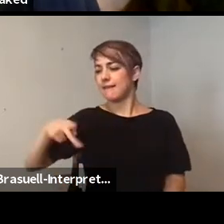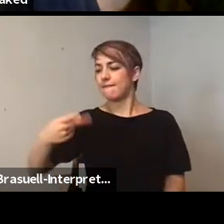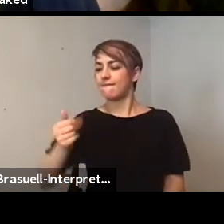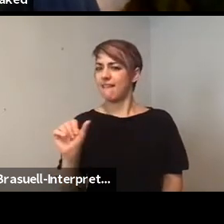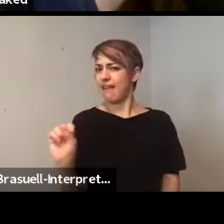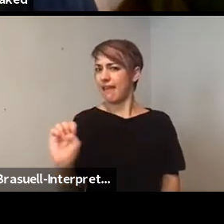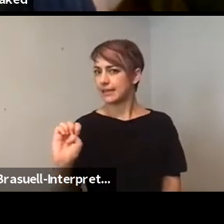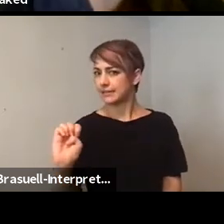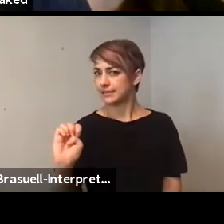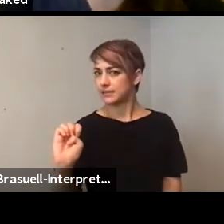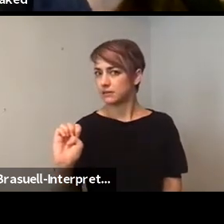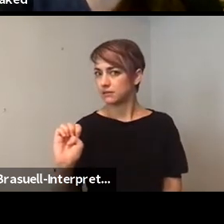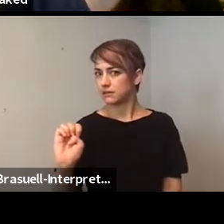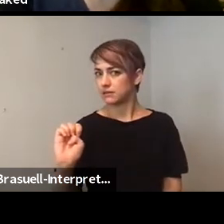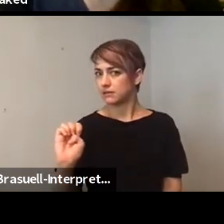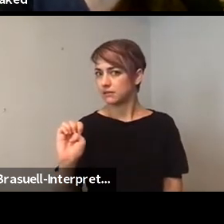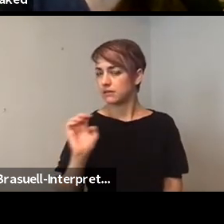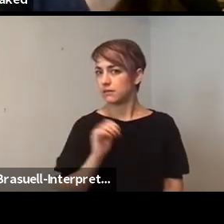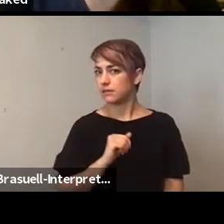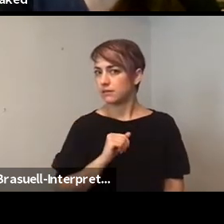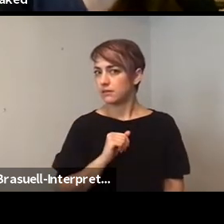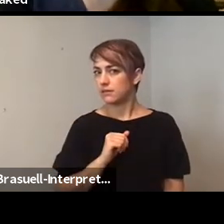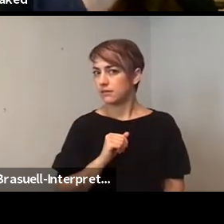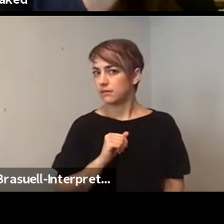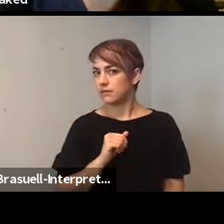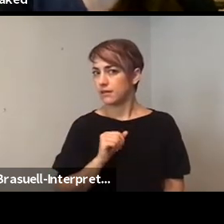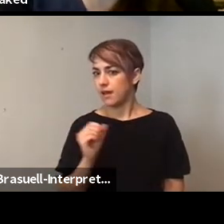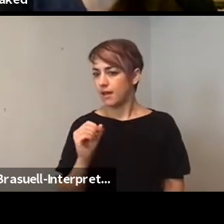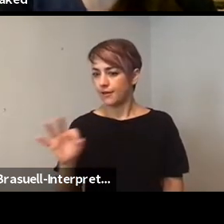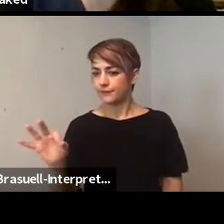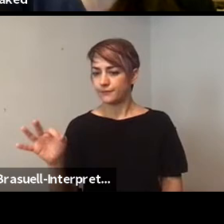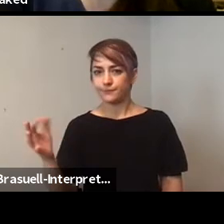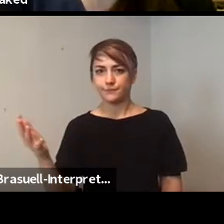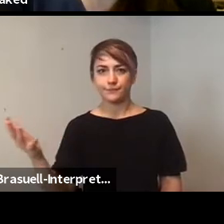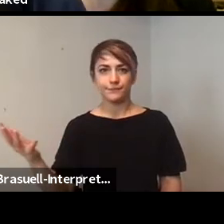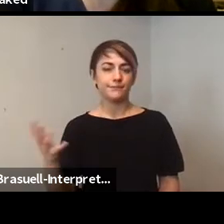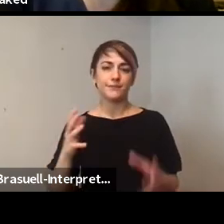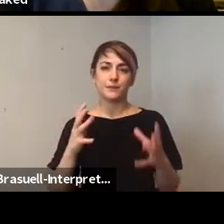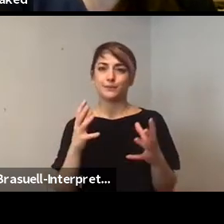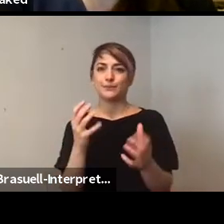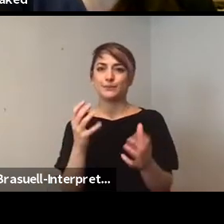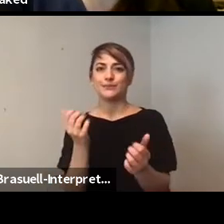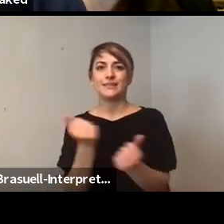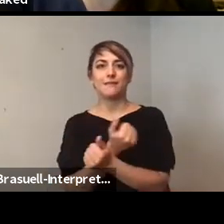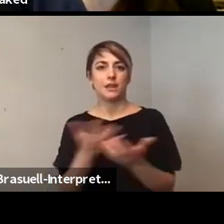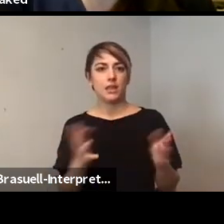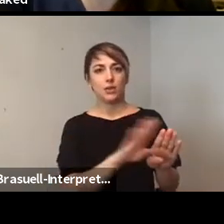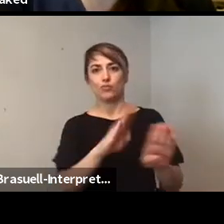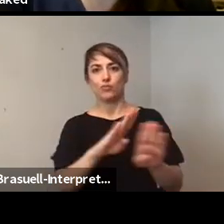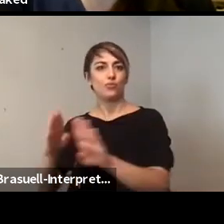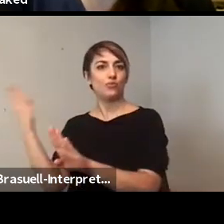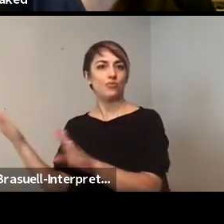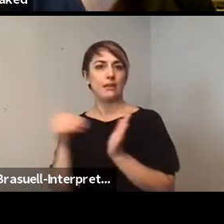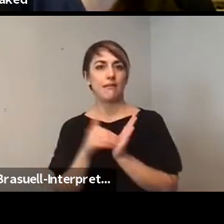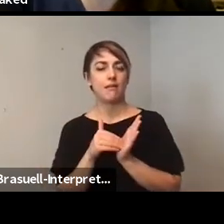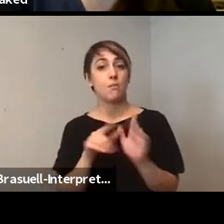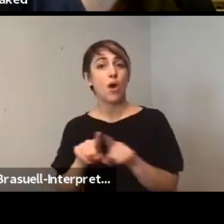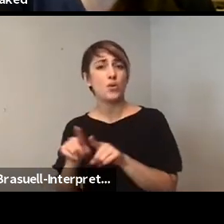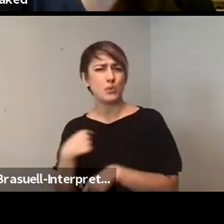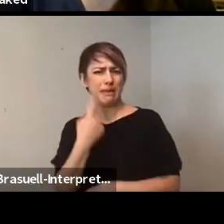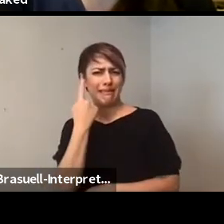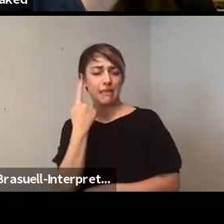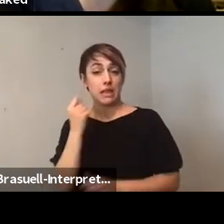phase of what, you know, reopening the economy. But I think that a lot of theater companies also experienced in